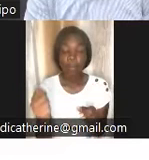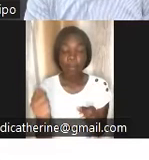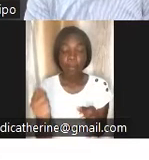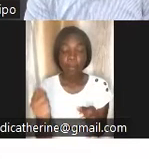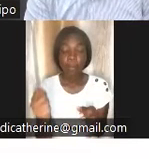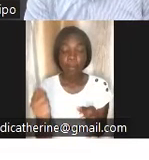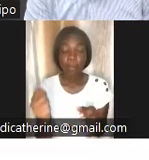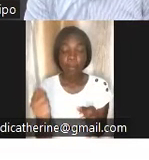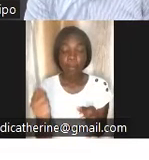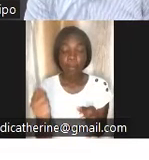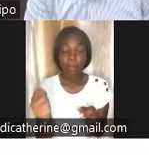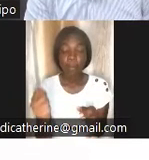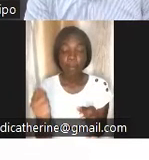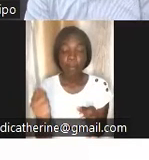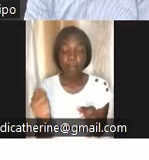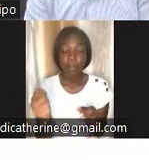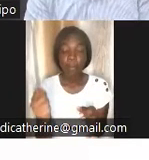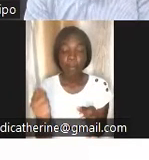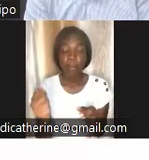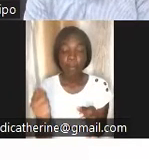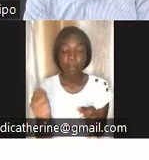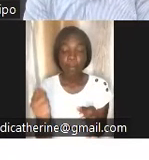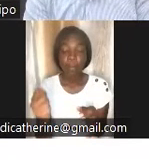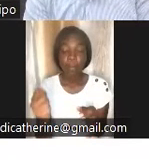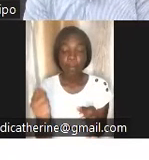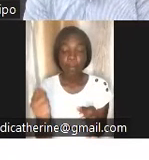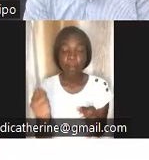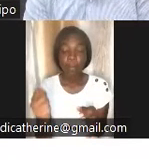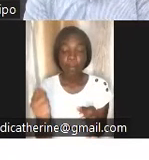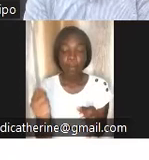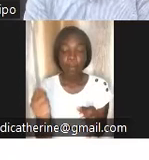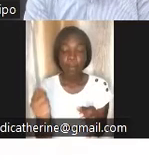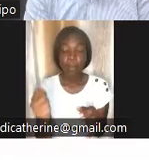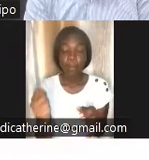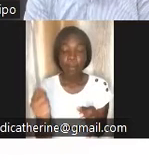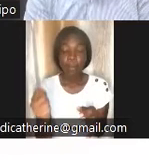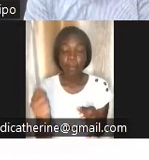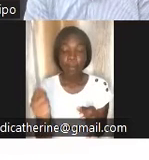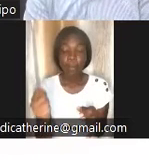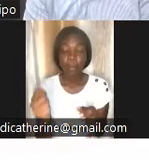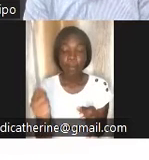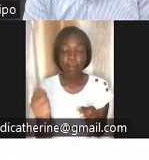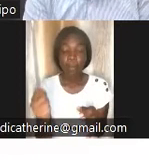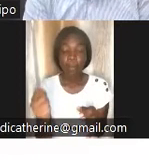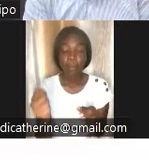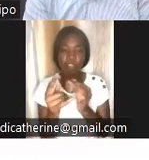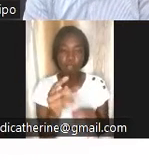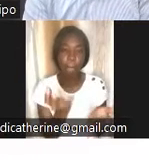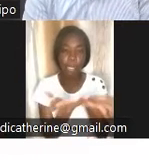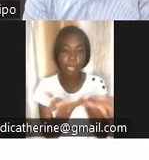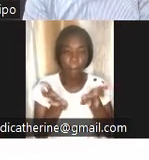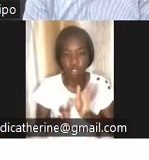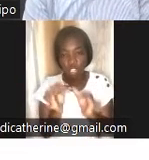at and within your timings. That is, if you're a business person, if you're a student, if you